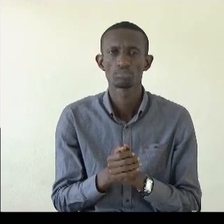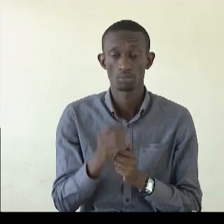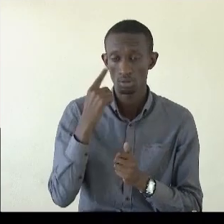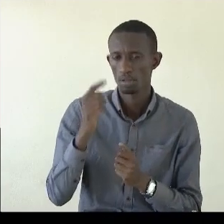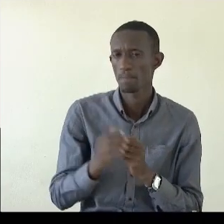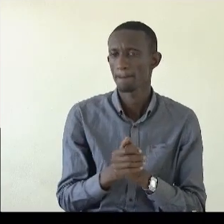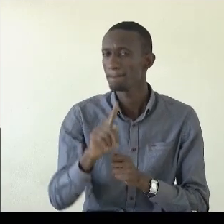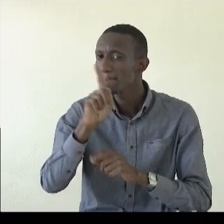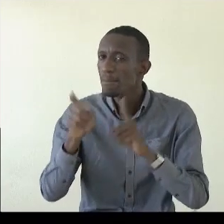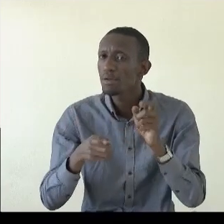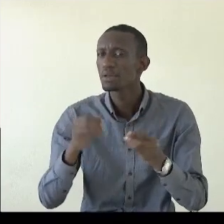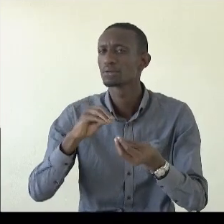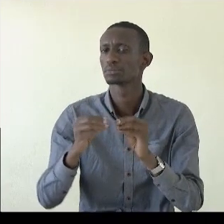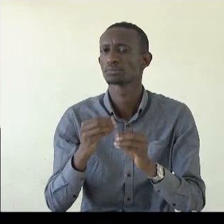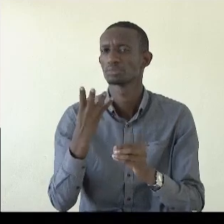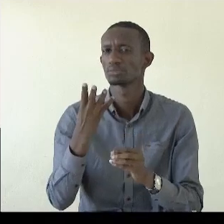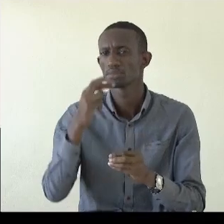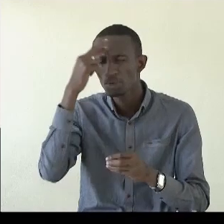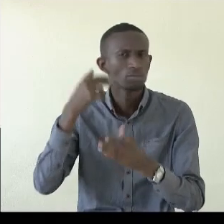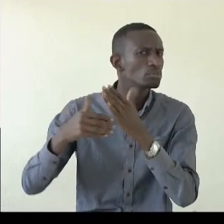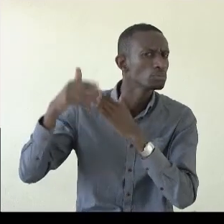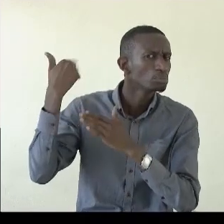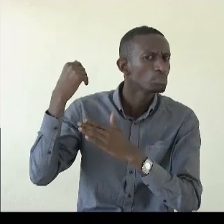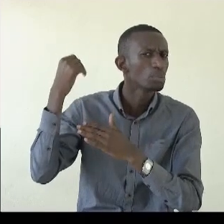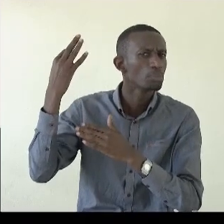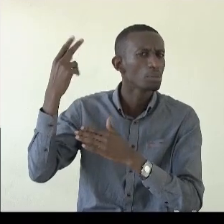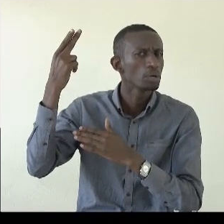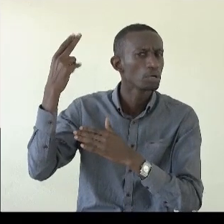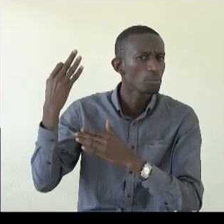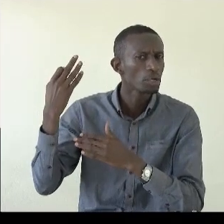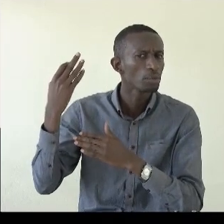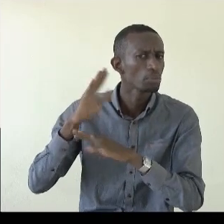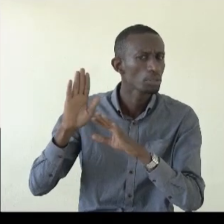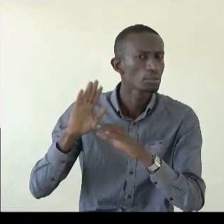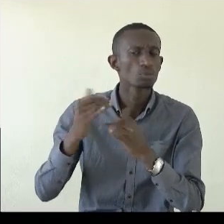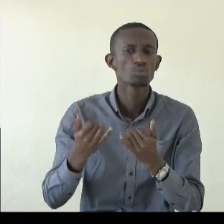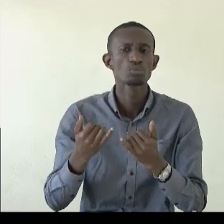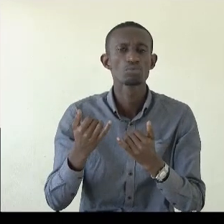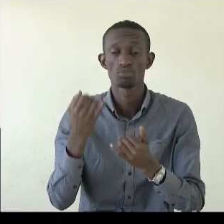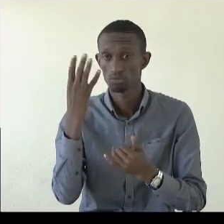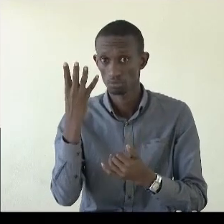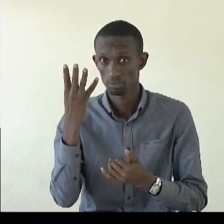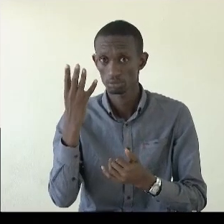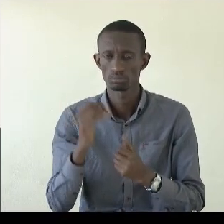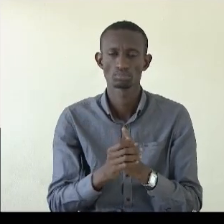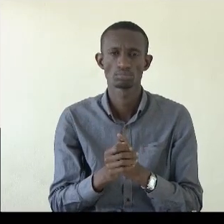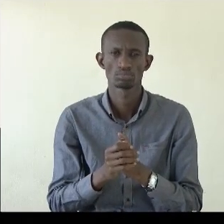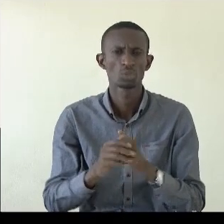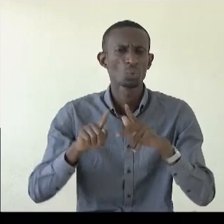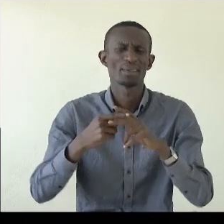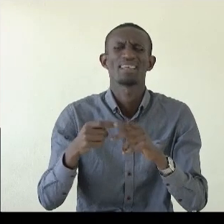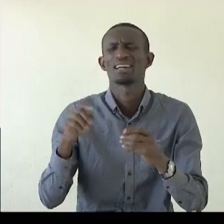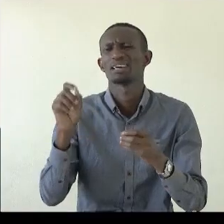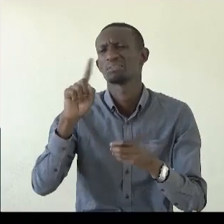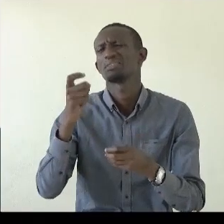because I said it is continuous. So I'm not starting with question 1. So one would wonder, now why are we starting with question